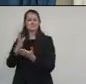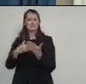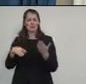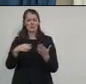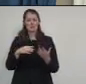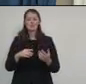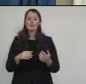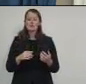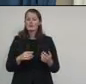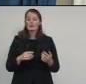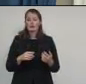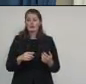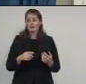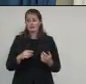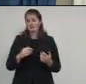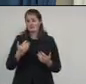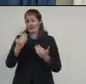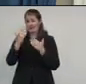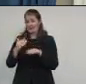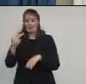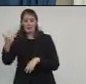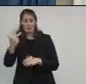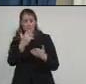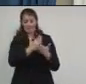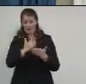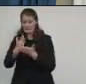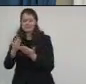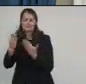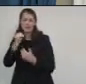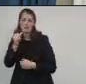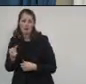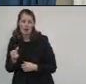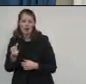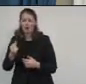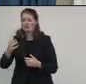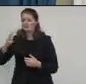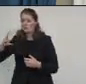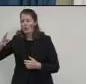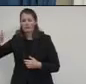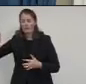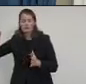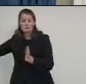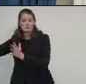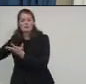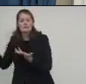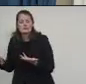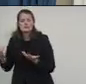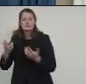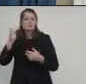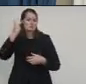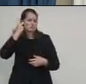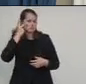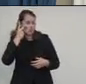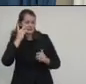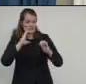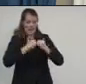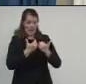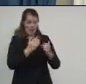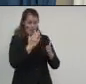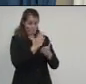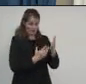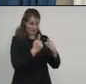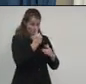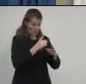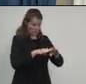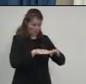Thank you. Thanks, Jim. Governor, we know this virus doesn't respect state lines or county lines. Can you elaborate a little